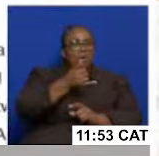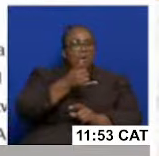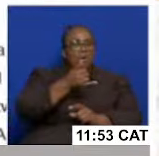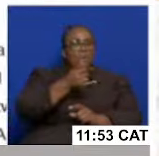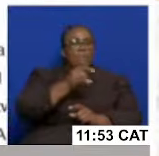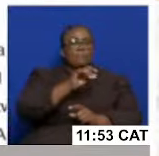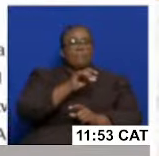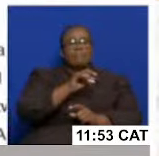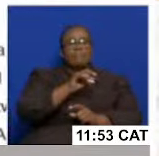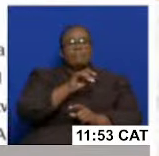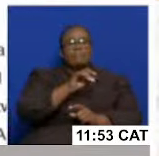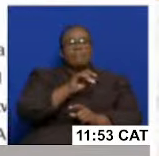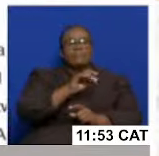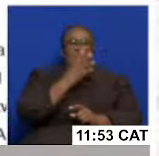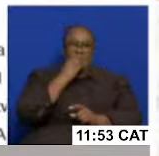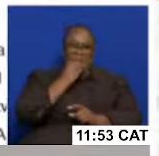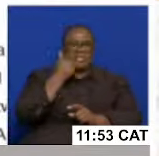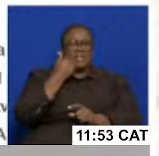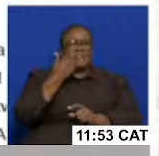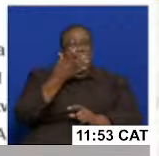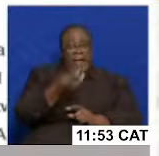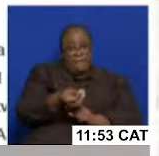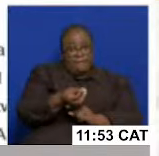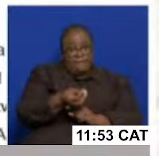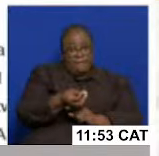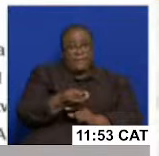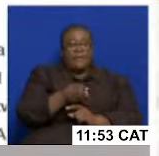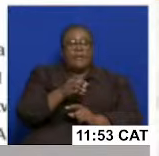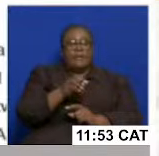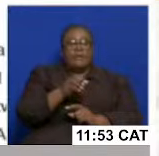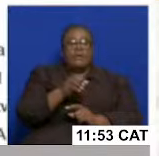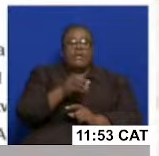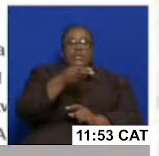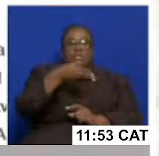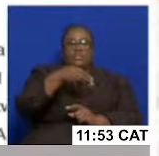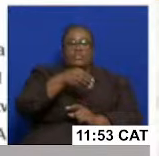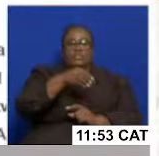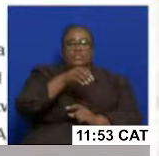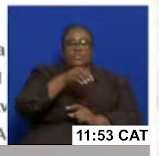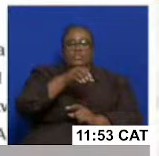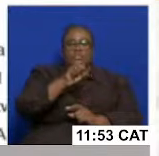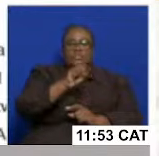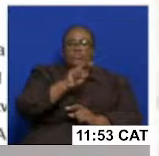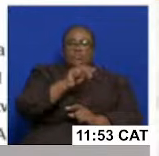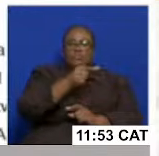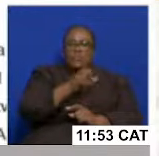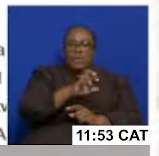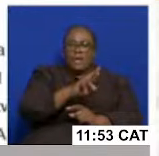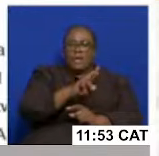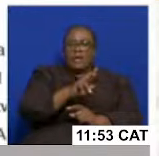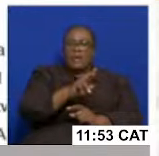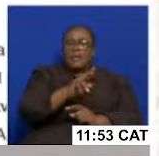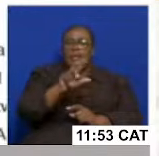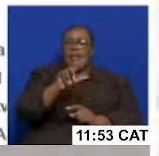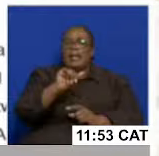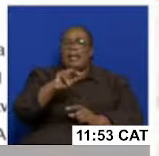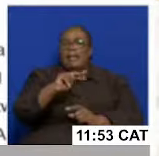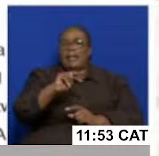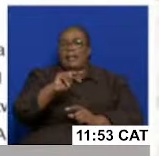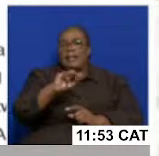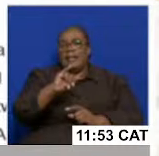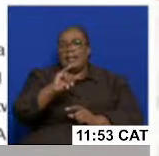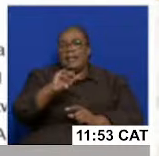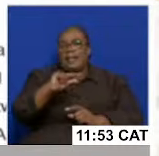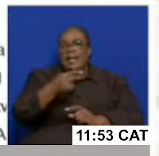about 67 kilos. However, I was not looking to sell these minerals as I intended to sell them at the Denver Mineral